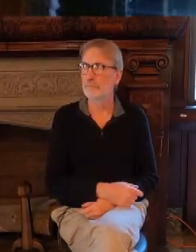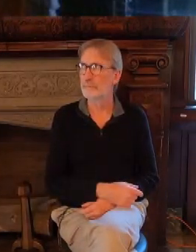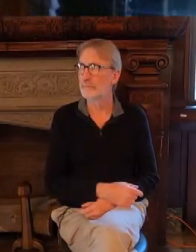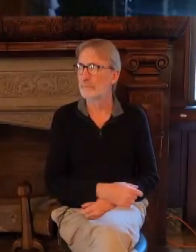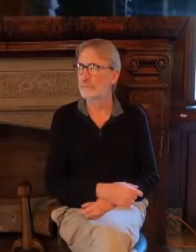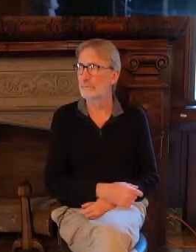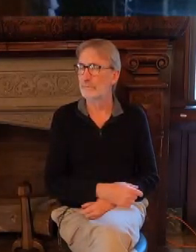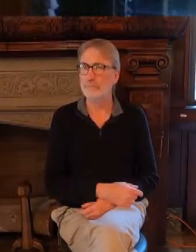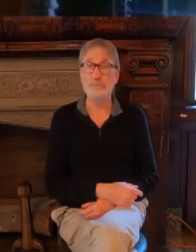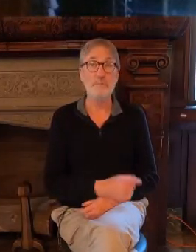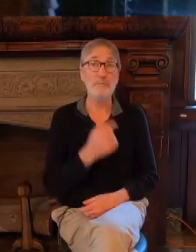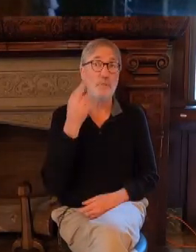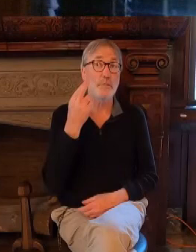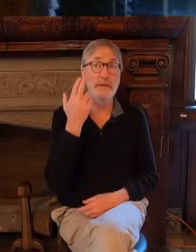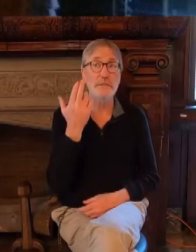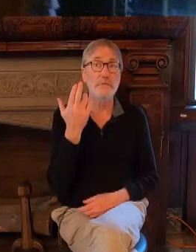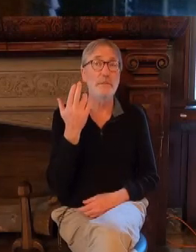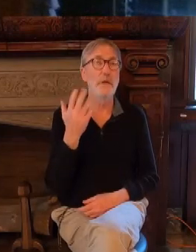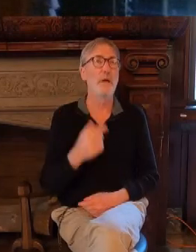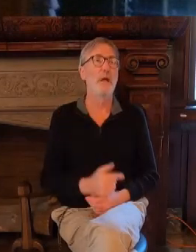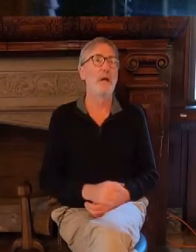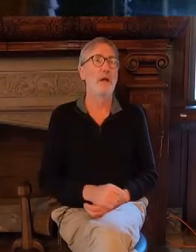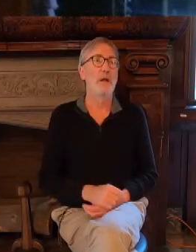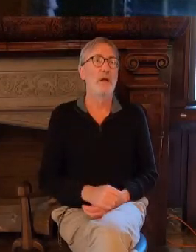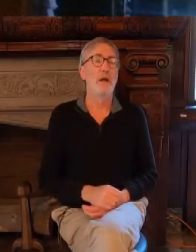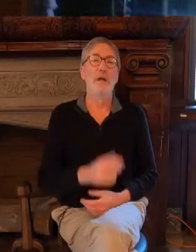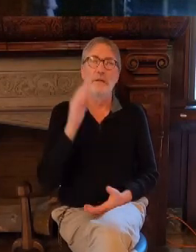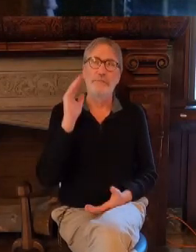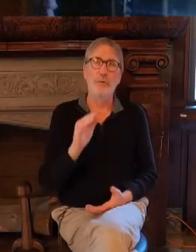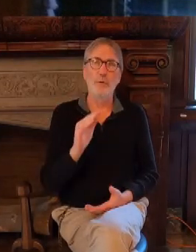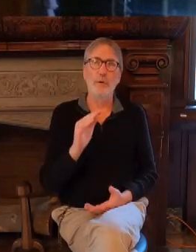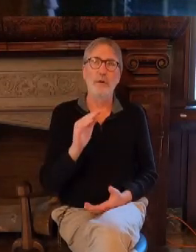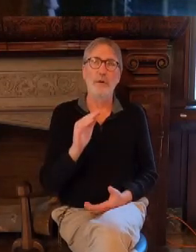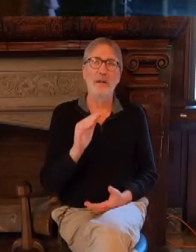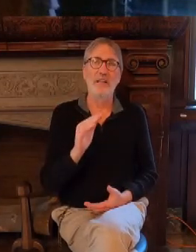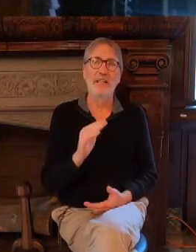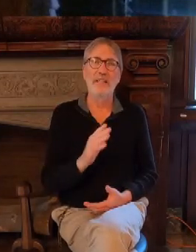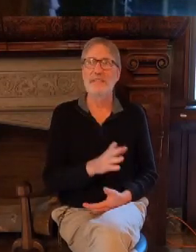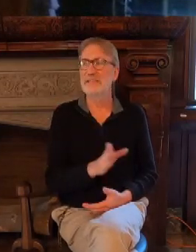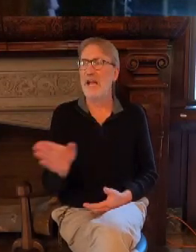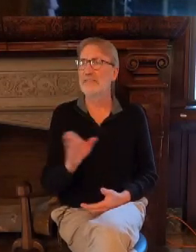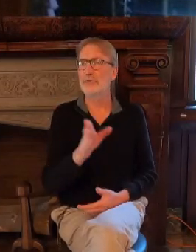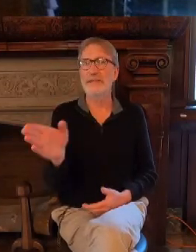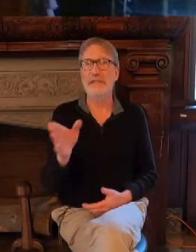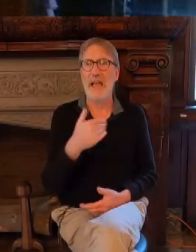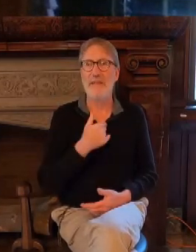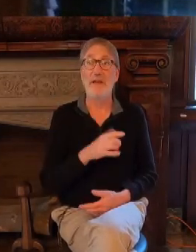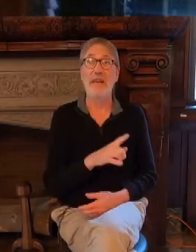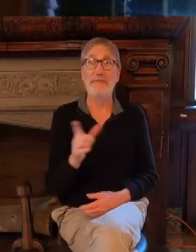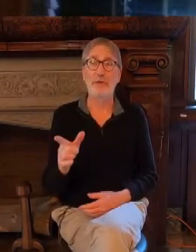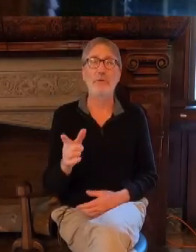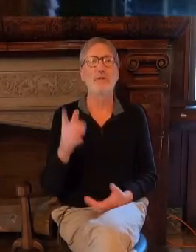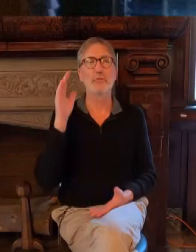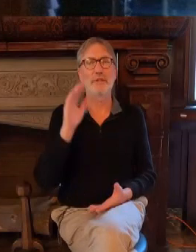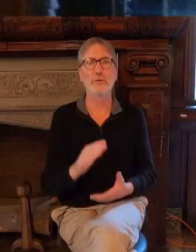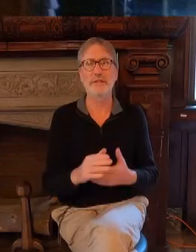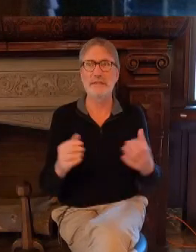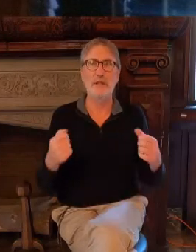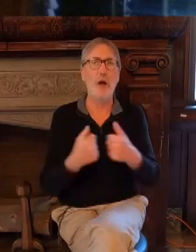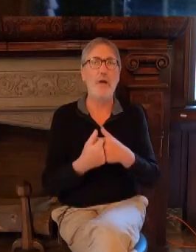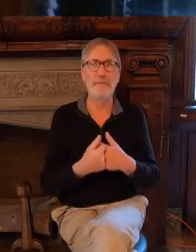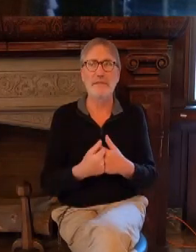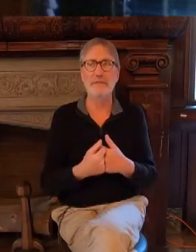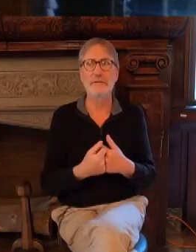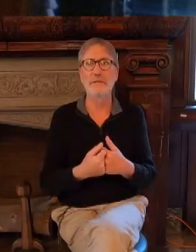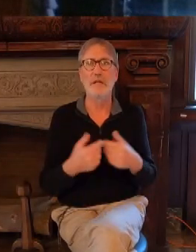be the fewer side streets that have left turning ability reduces your conflicts, and so it's primarily a crash prevention